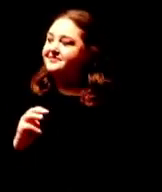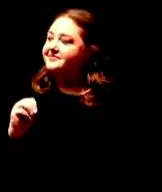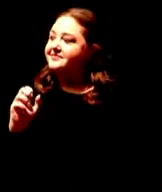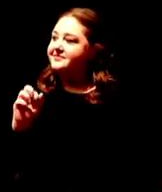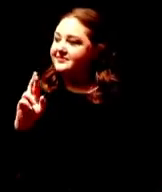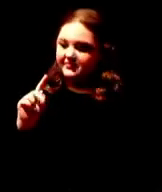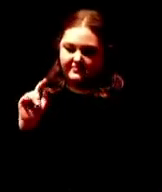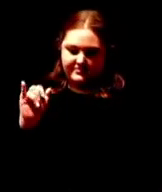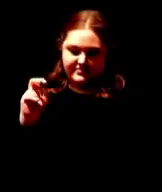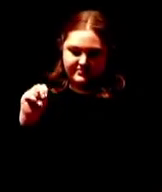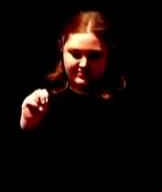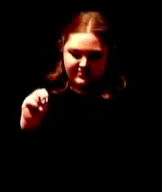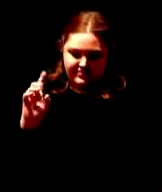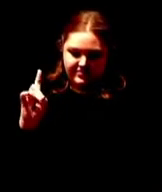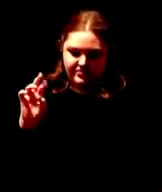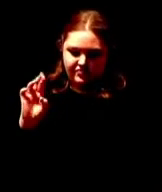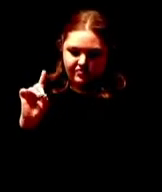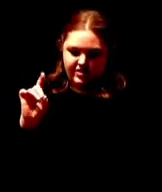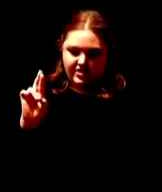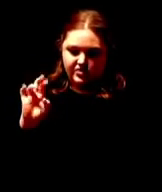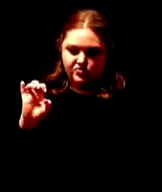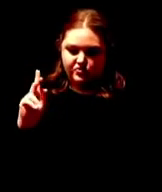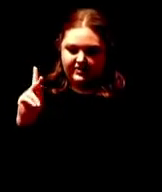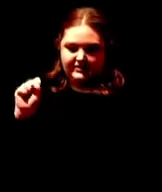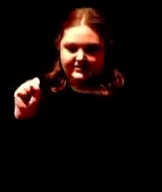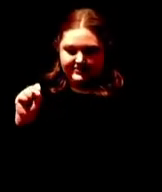Martin Fredericks V.